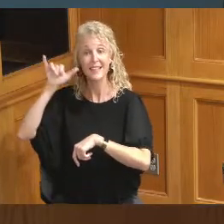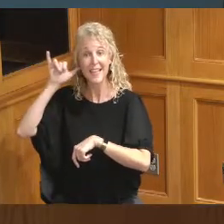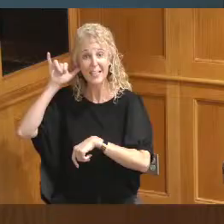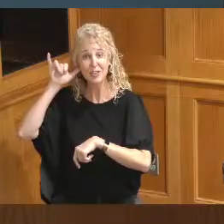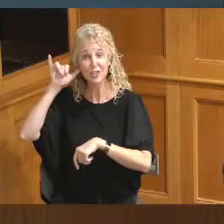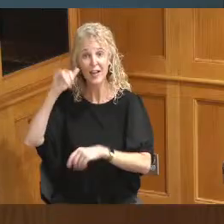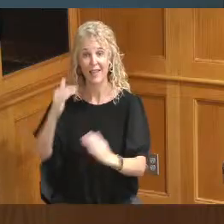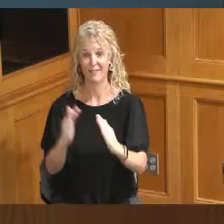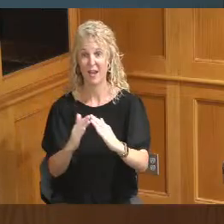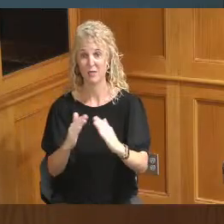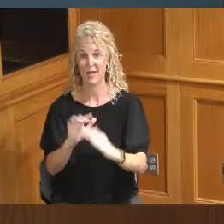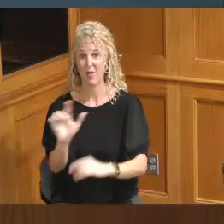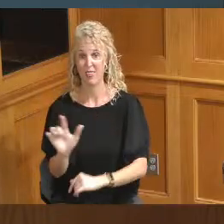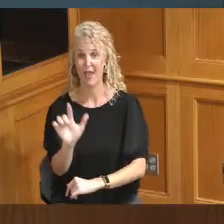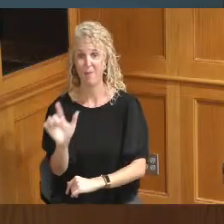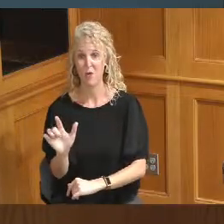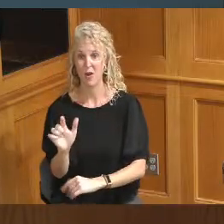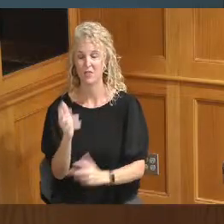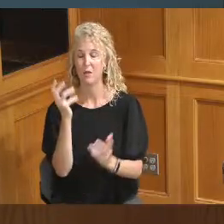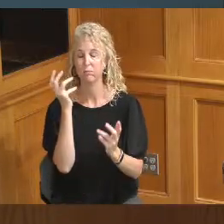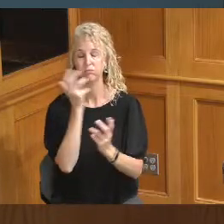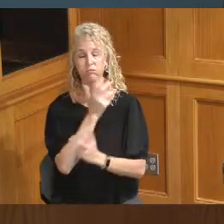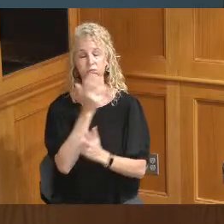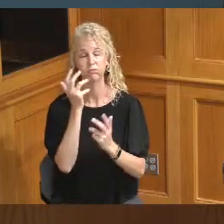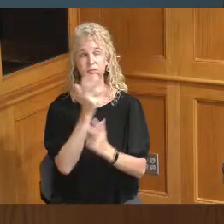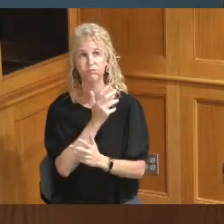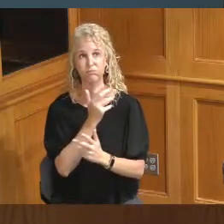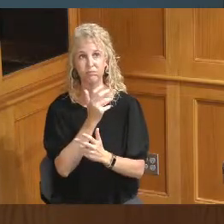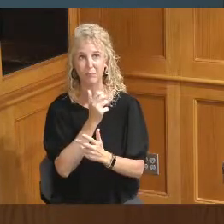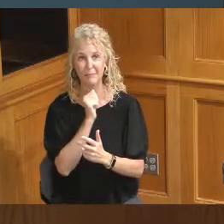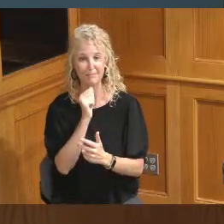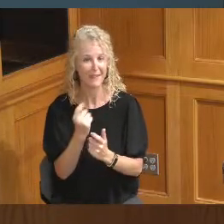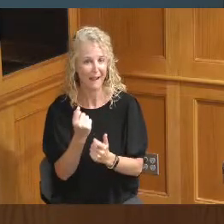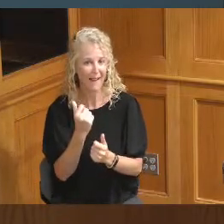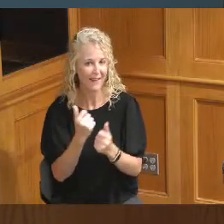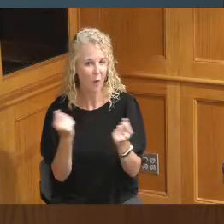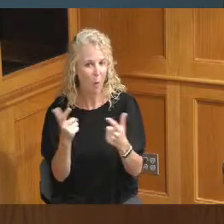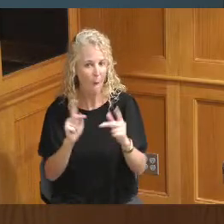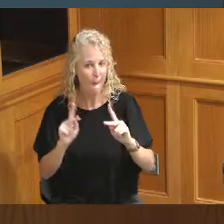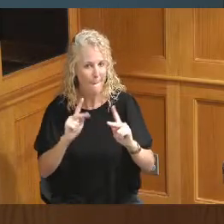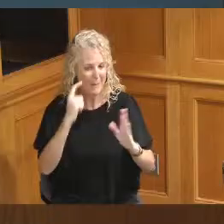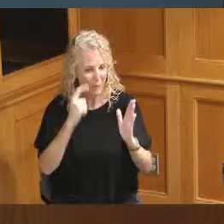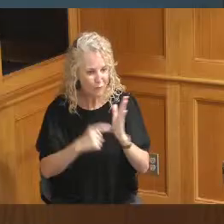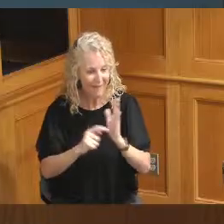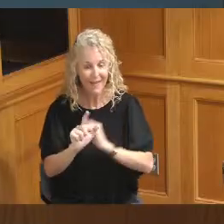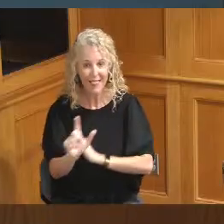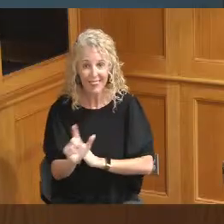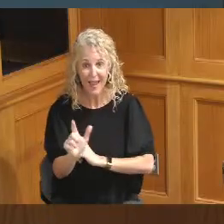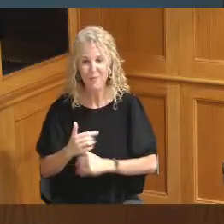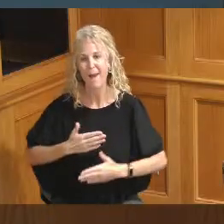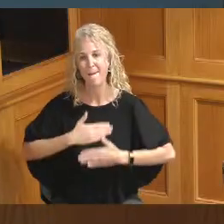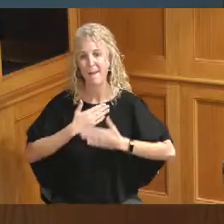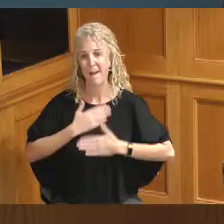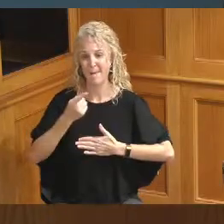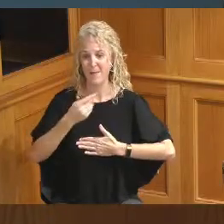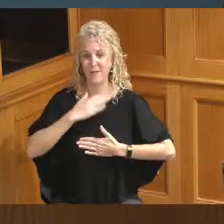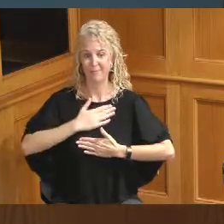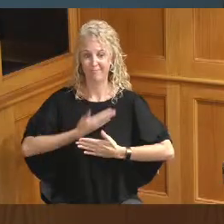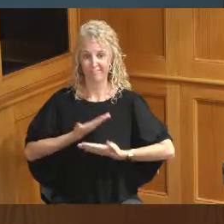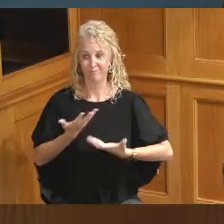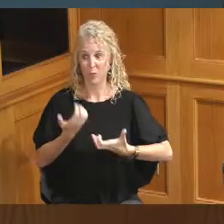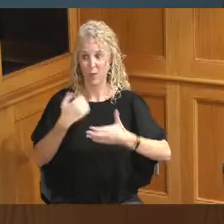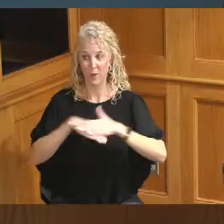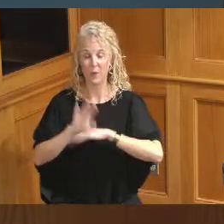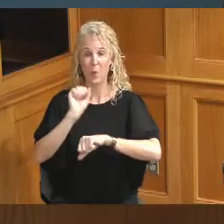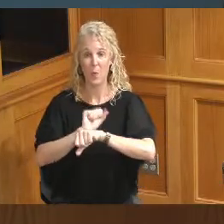main library, and they're fantastic partners, but not everybody recognizes that, and I'm so glad that you do, and that you're